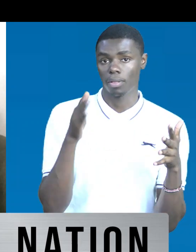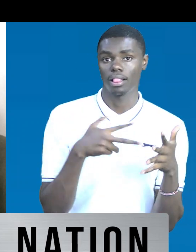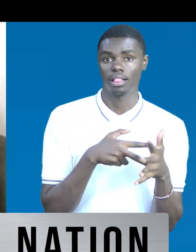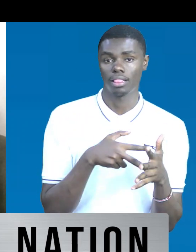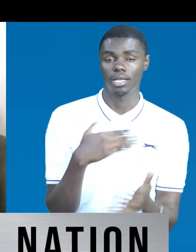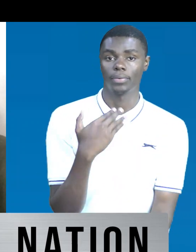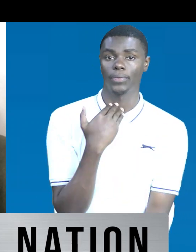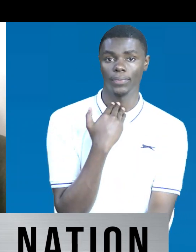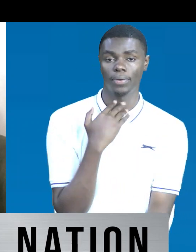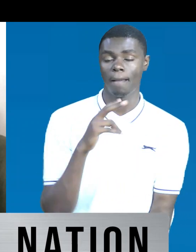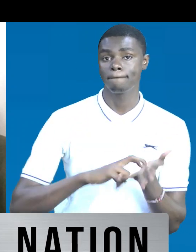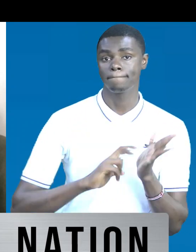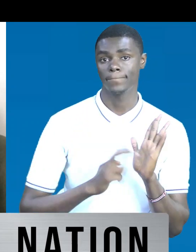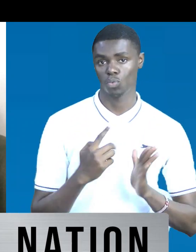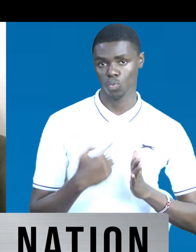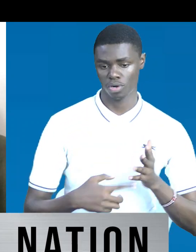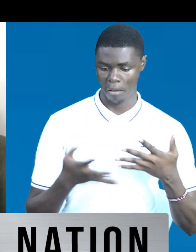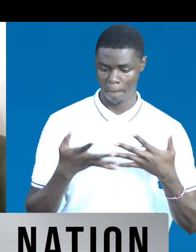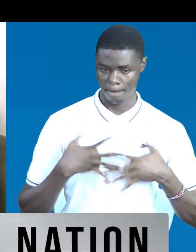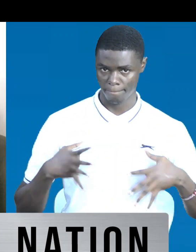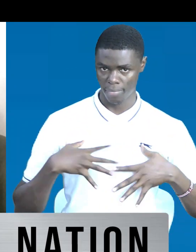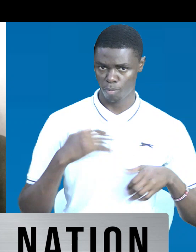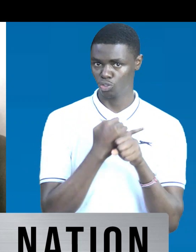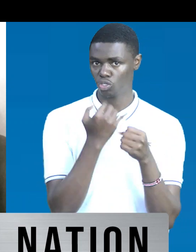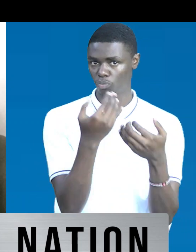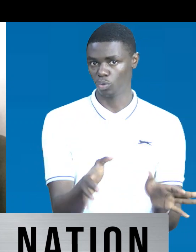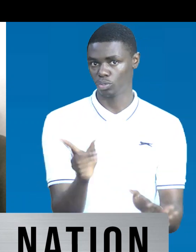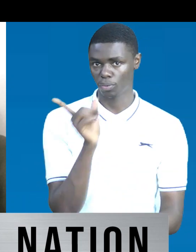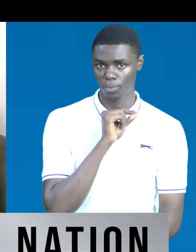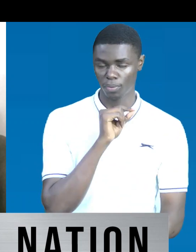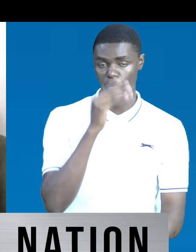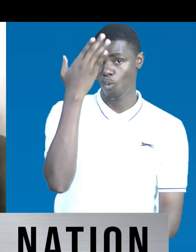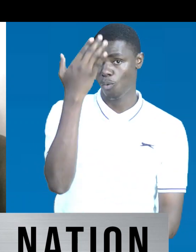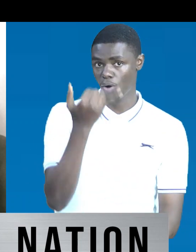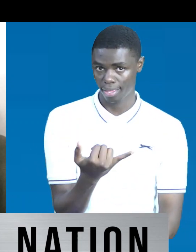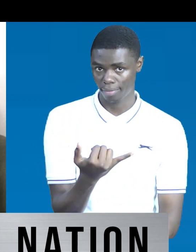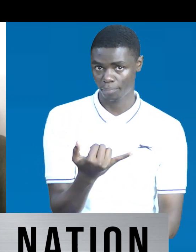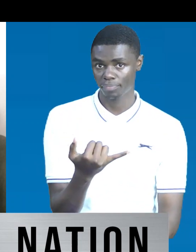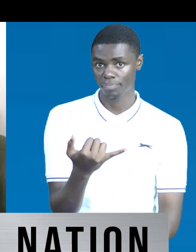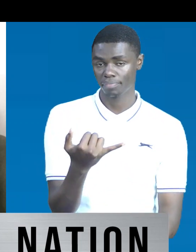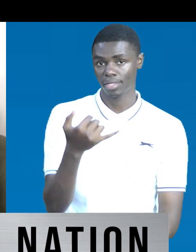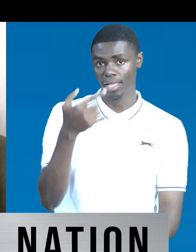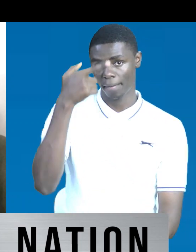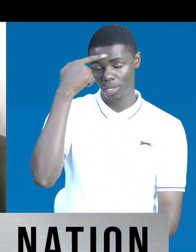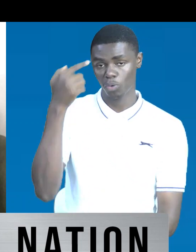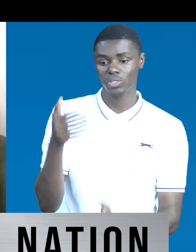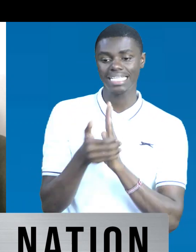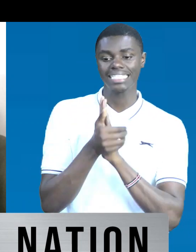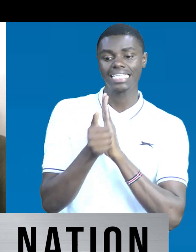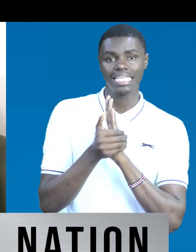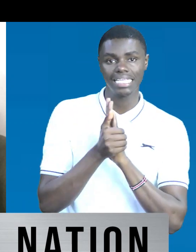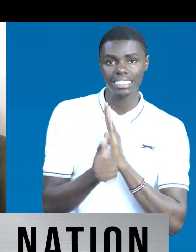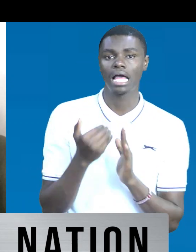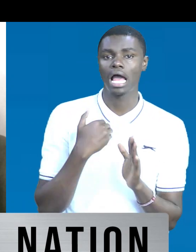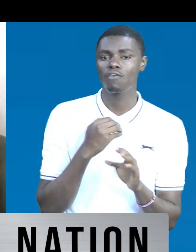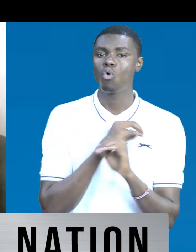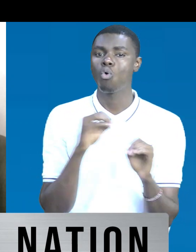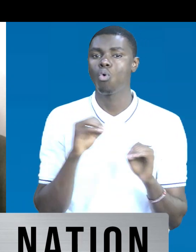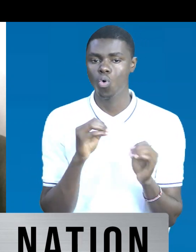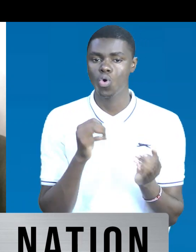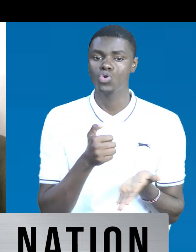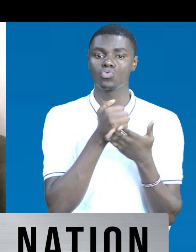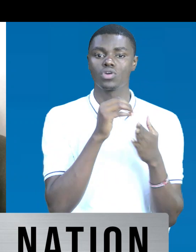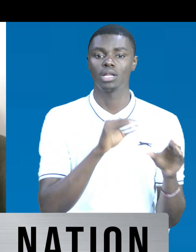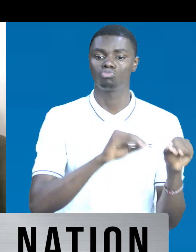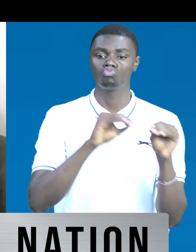So this means that there are people who are going to lose jobs because they don't have the latest skill sets to enable them to transit